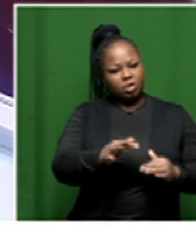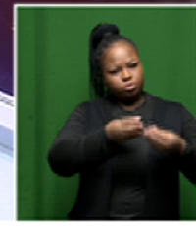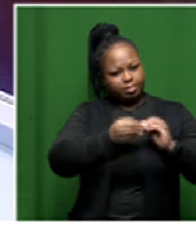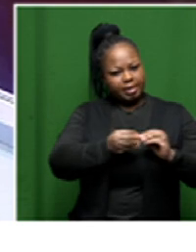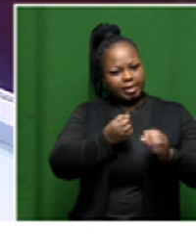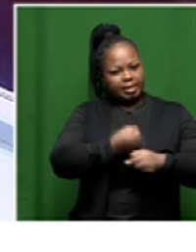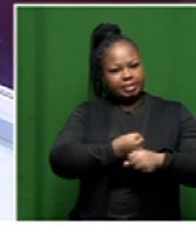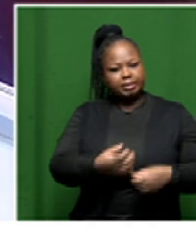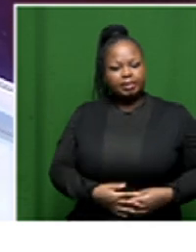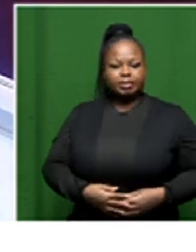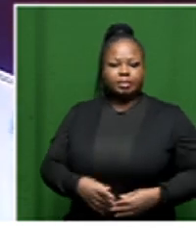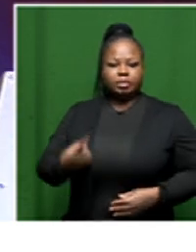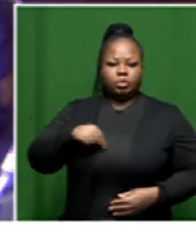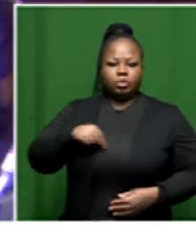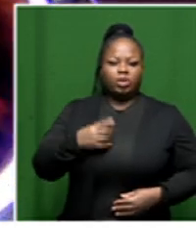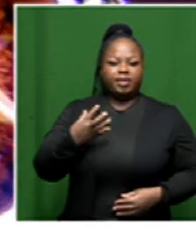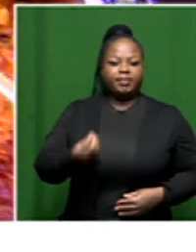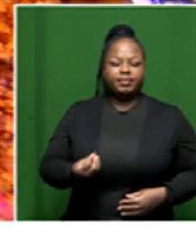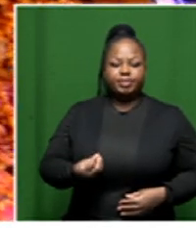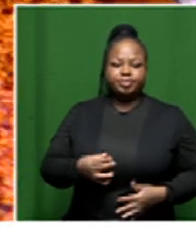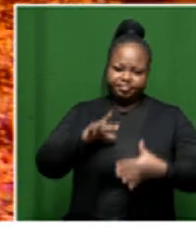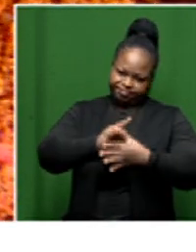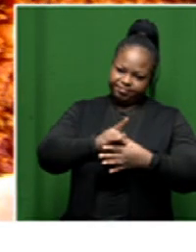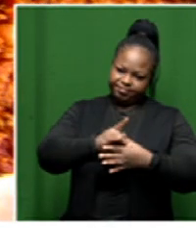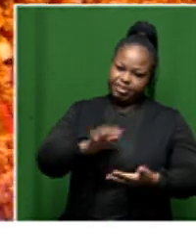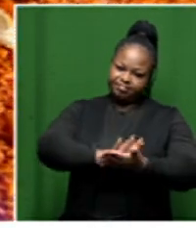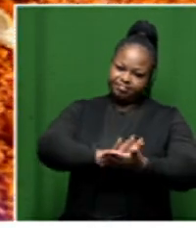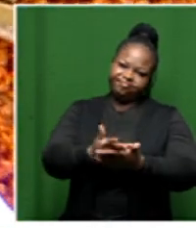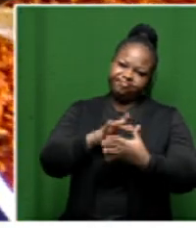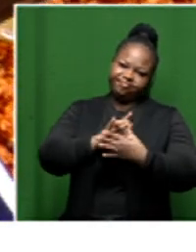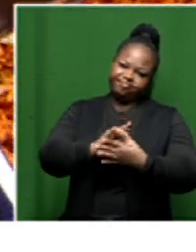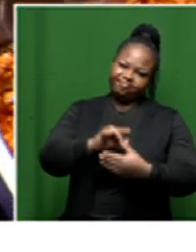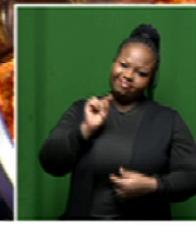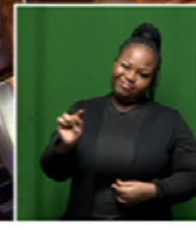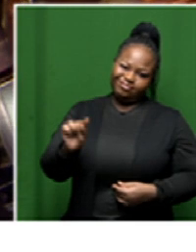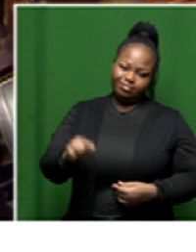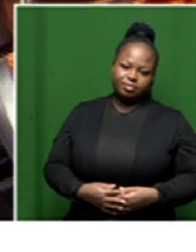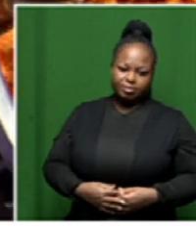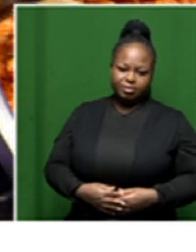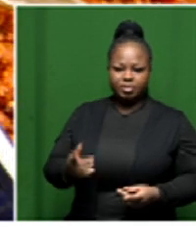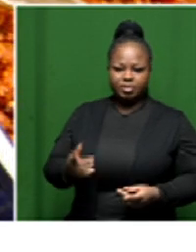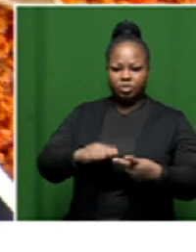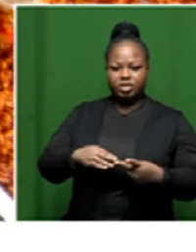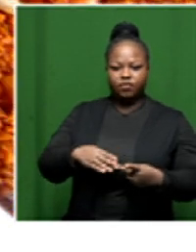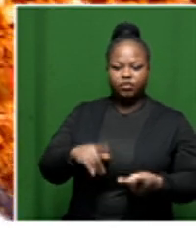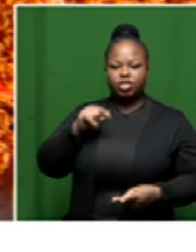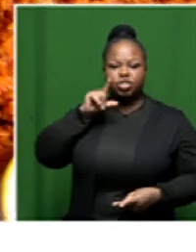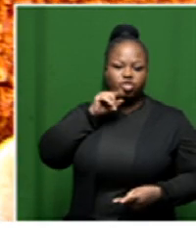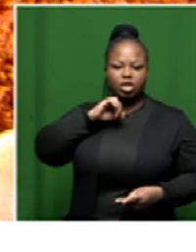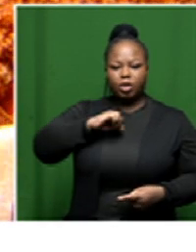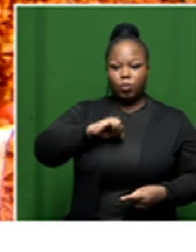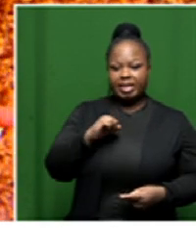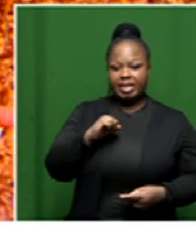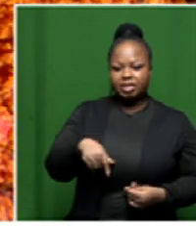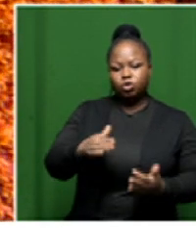it. So we have got meat, obviously, chisanyama. Chisanyama, okay. We've got our wings there, based on a